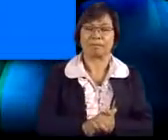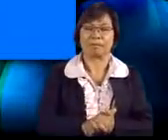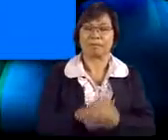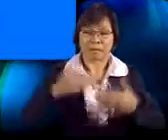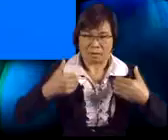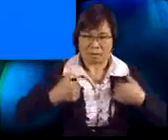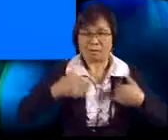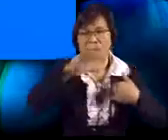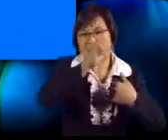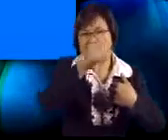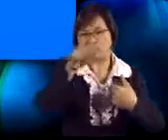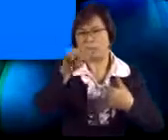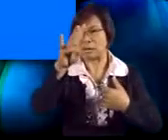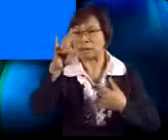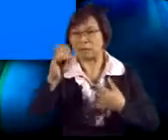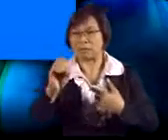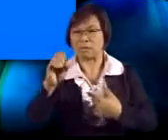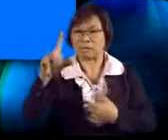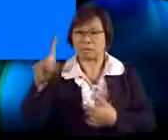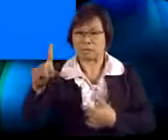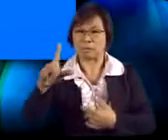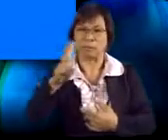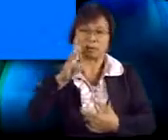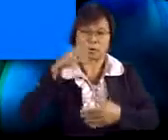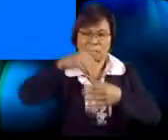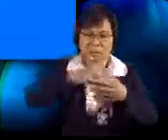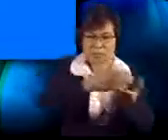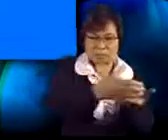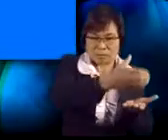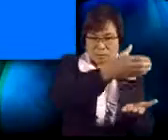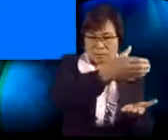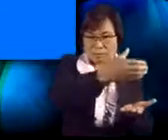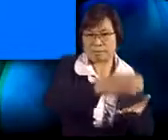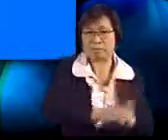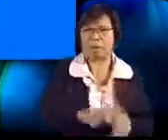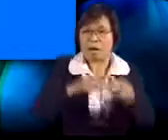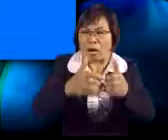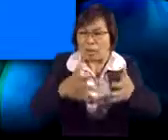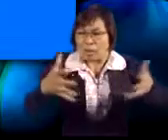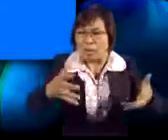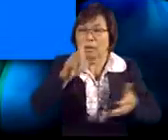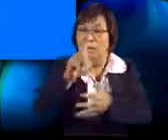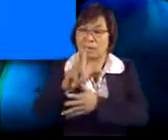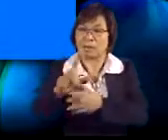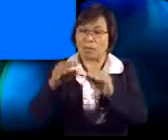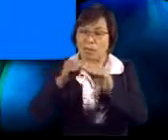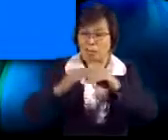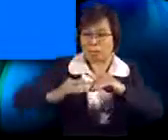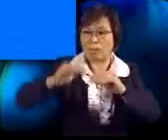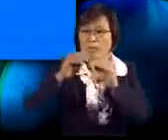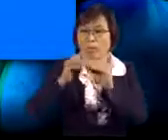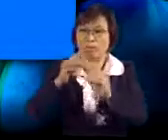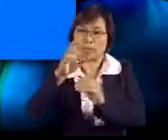is 10.70 liters water in container. How many liters more of